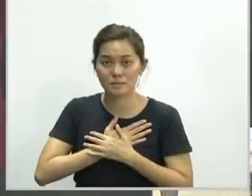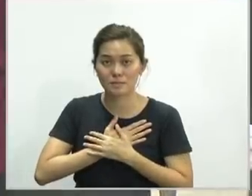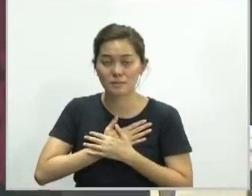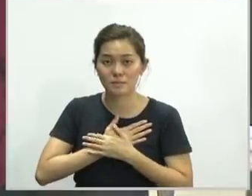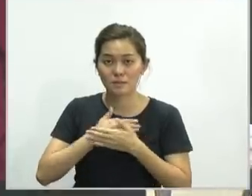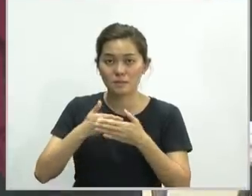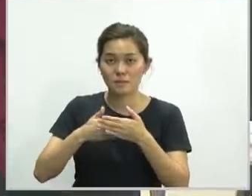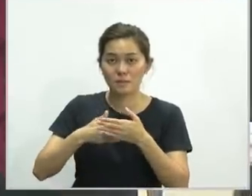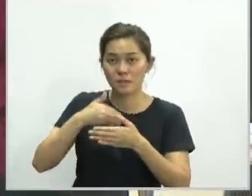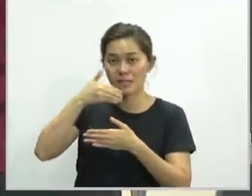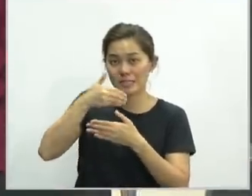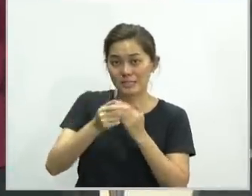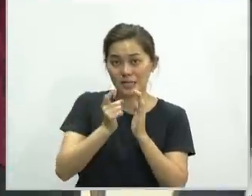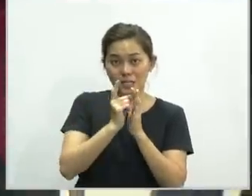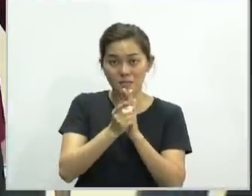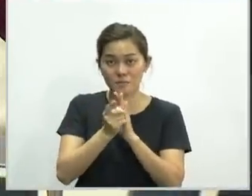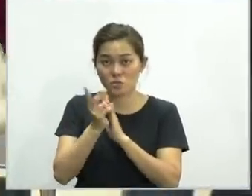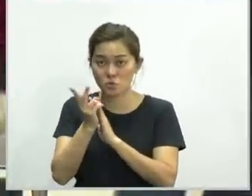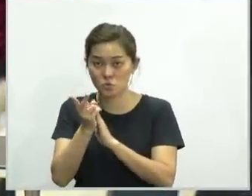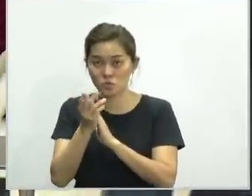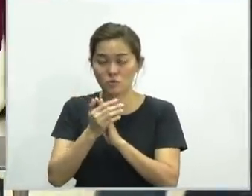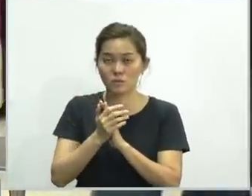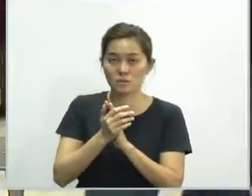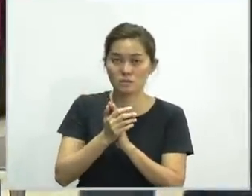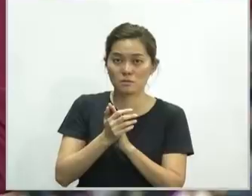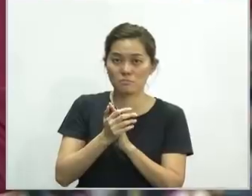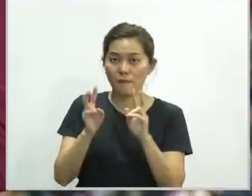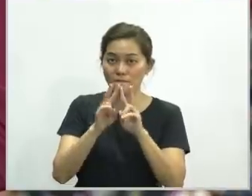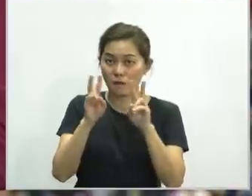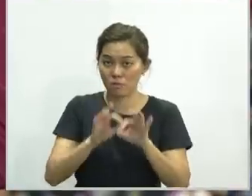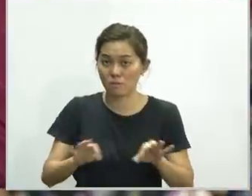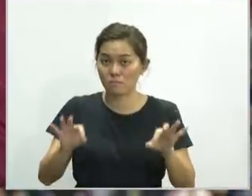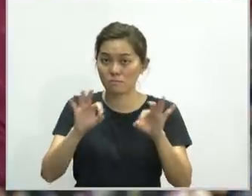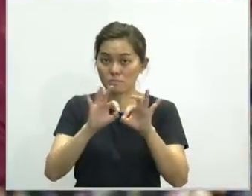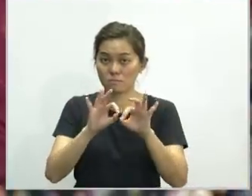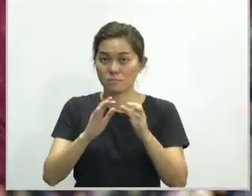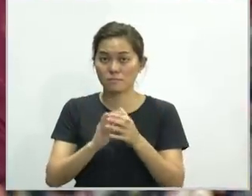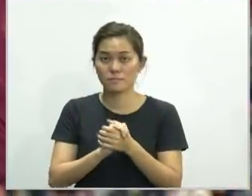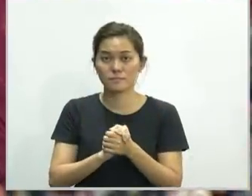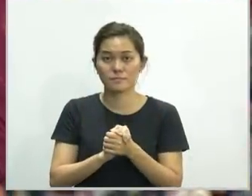next minute or two is going to be very, very important.